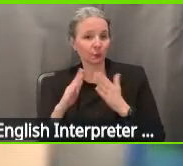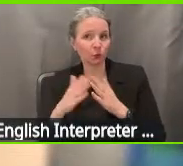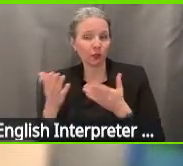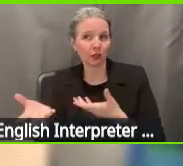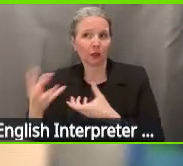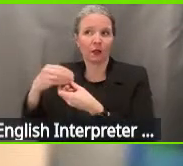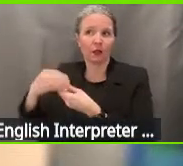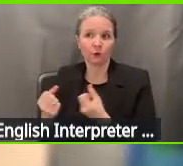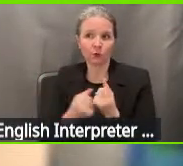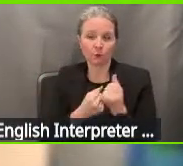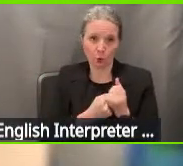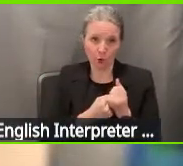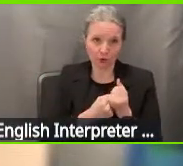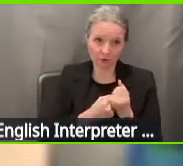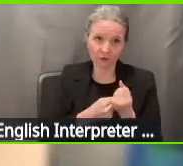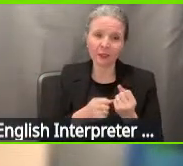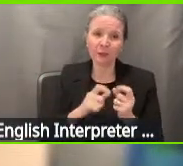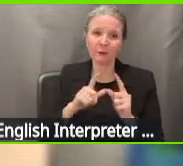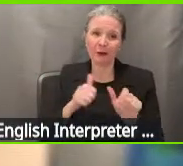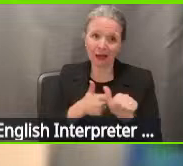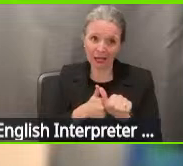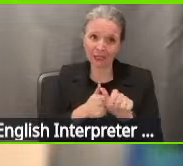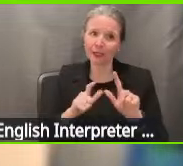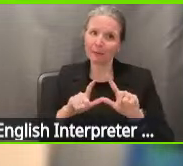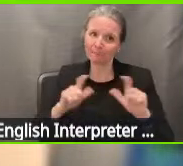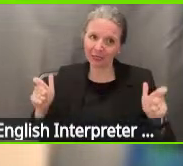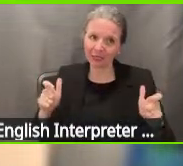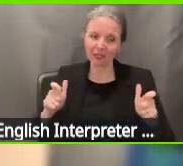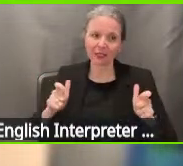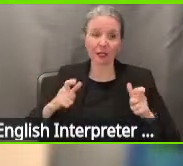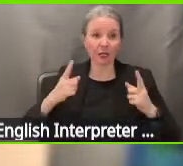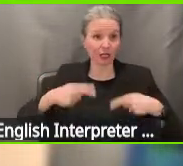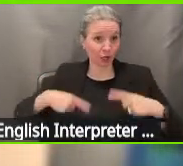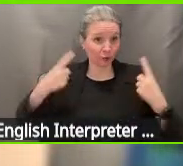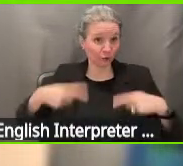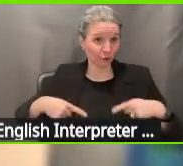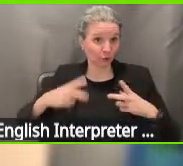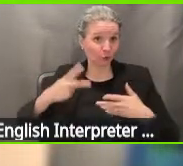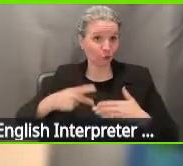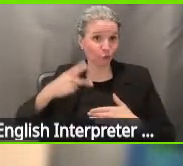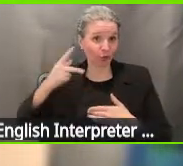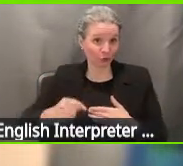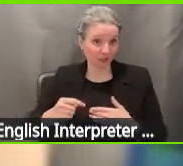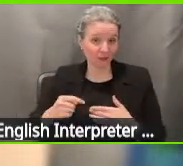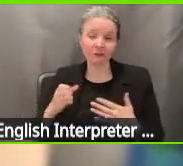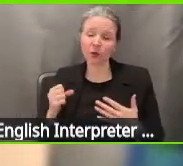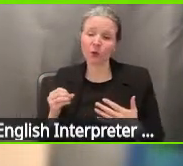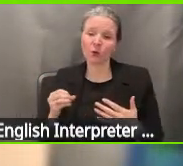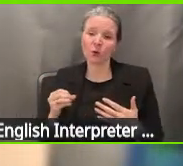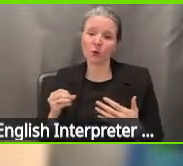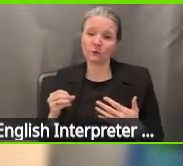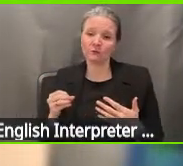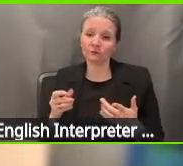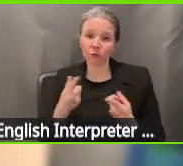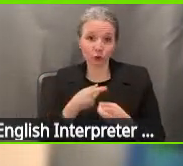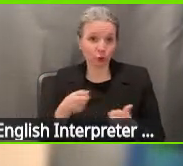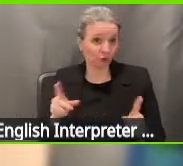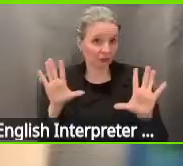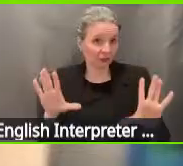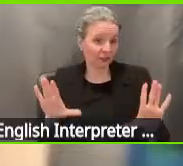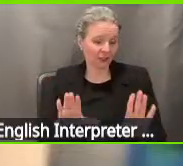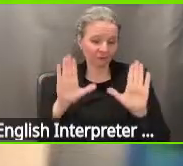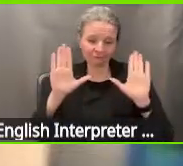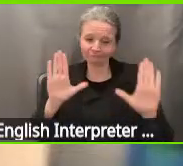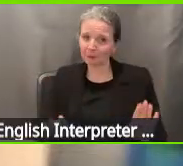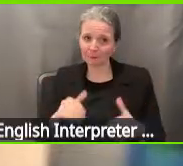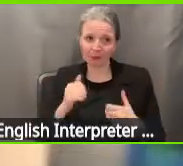support behind a large controversial project. So you guys have done tremendous